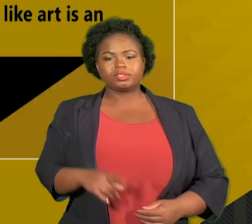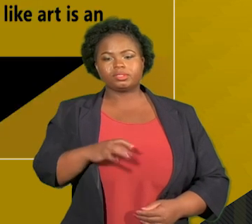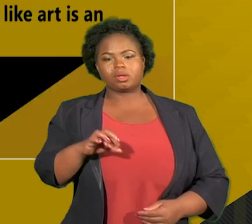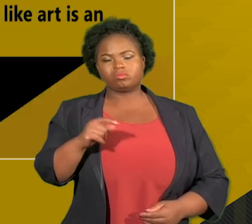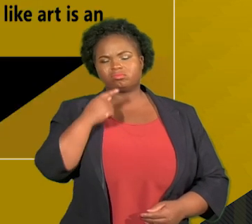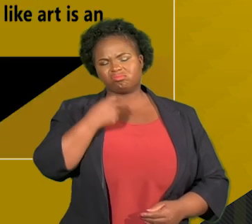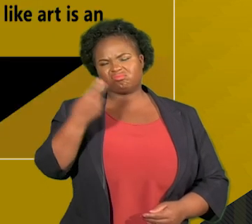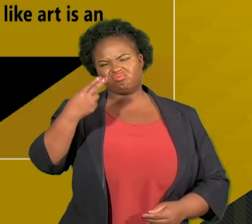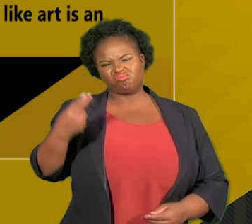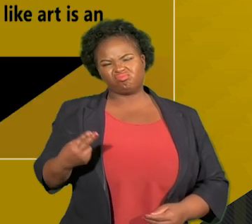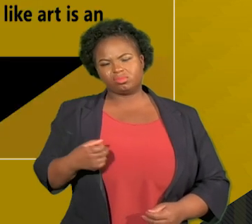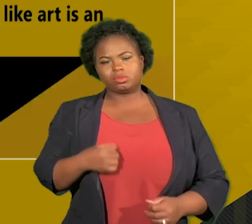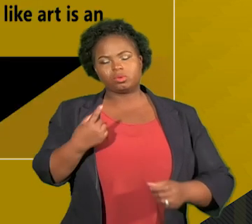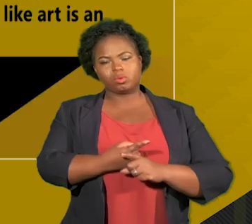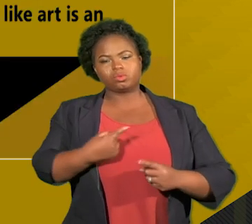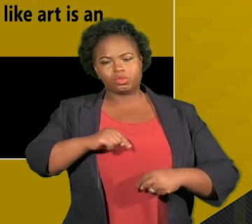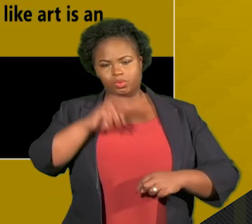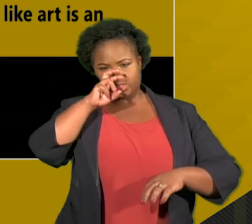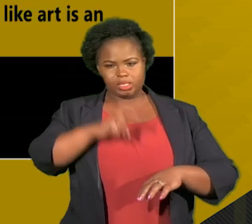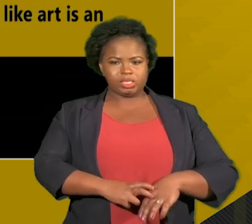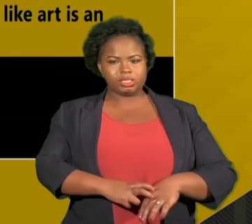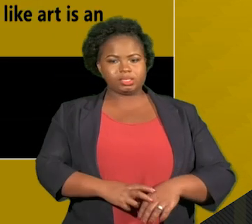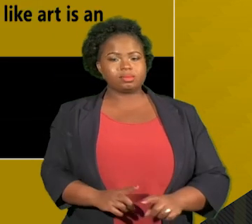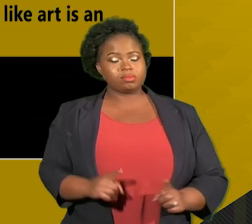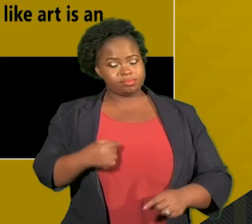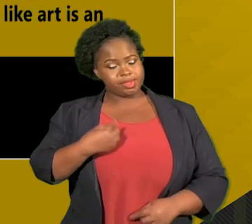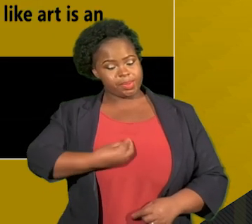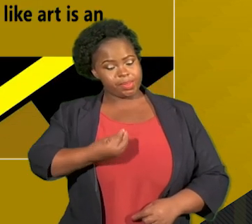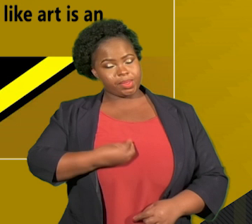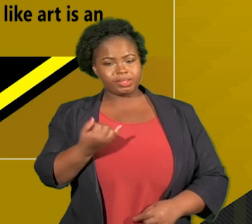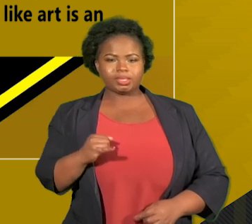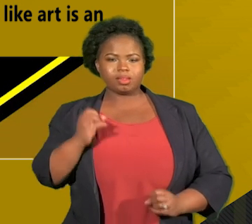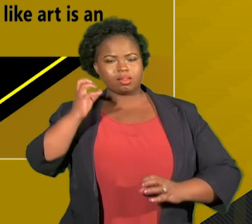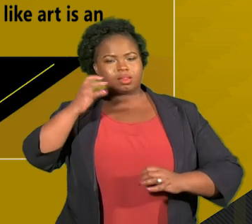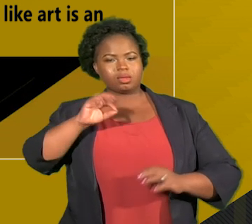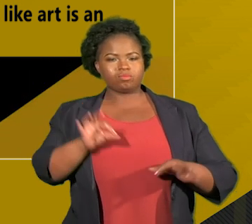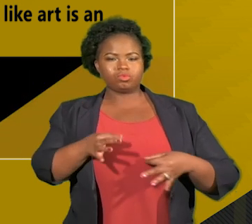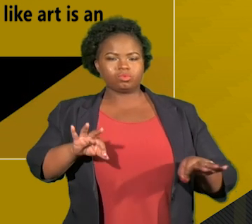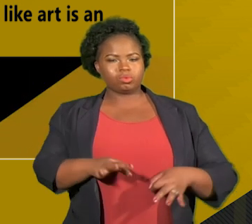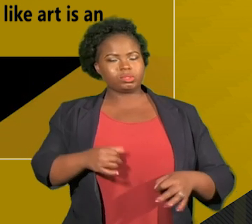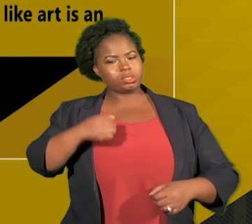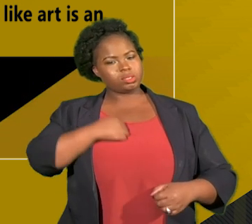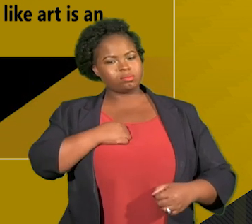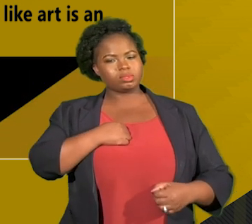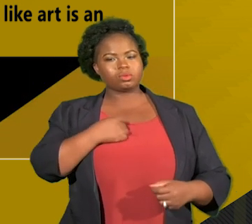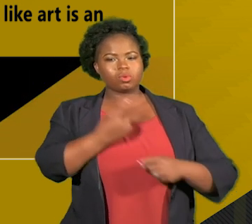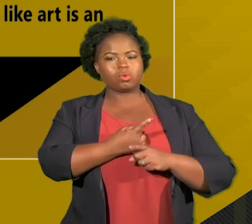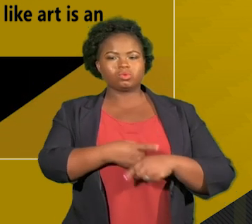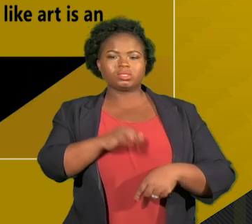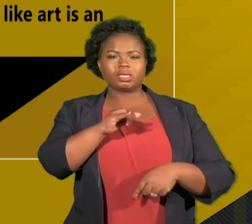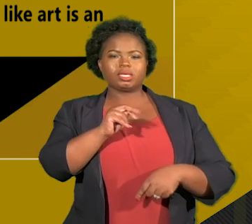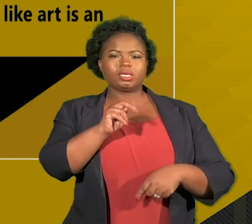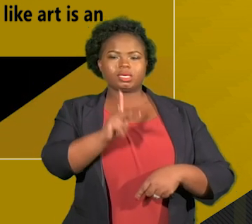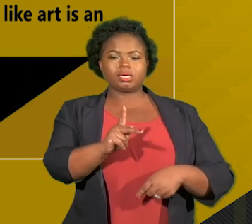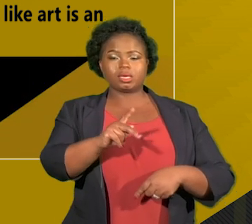Utie, art is one aspect which we need much attention. I'm a young artist doing poetry and music. My art is basically the ink. Being in